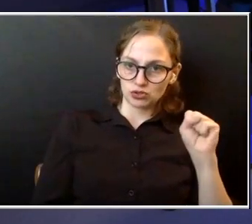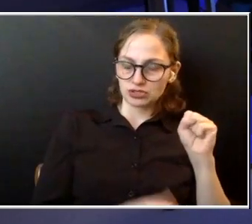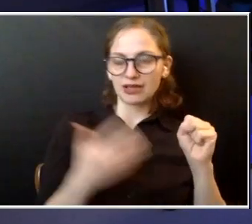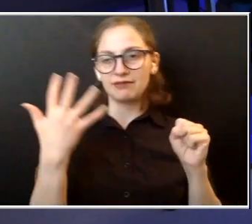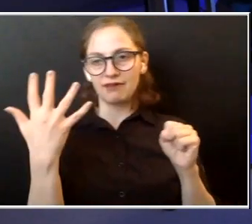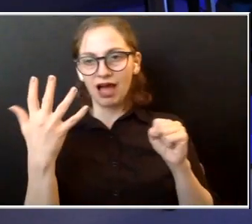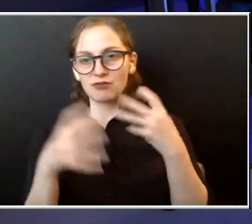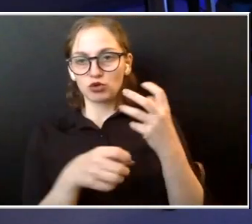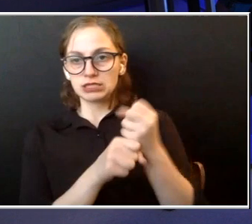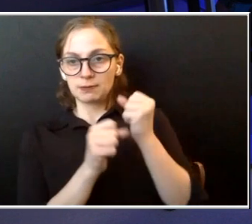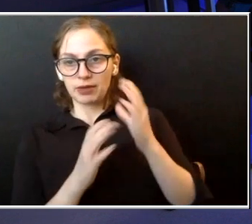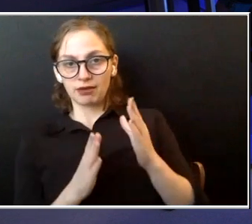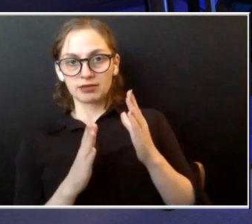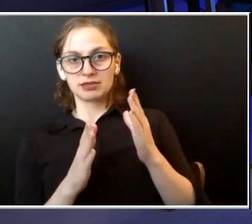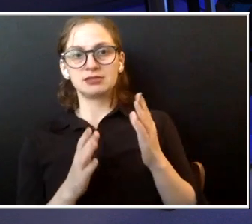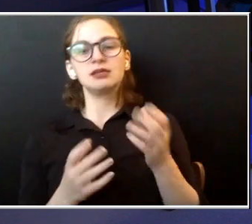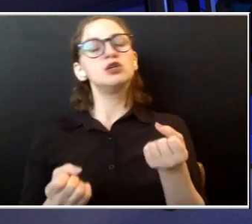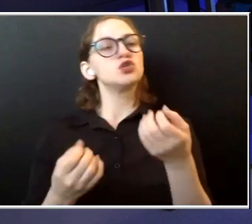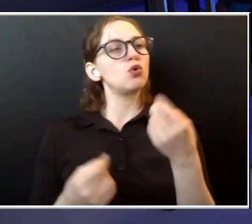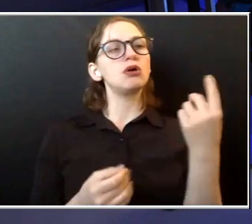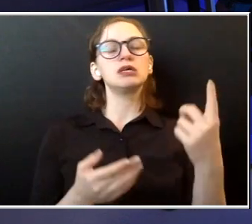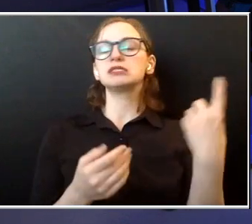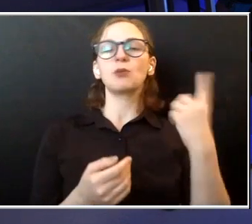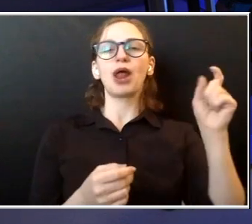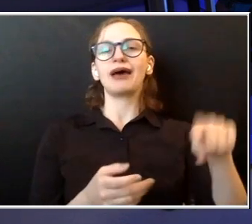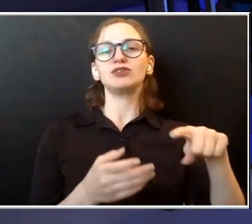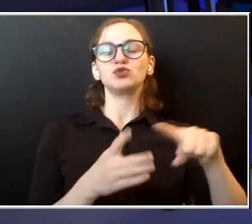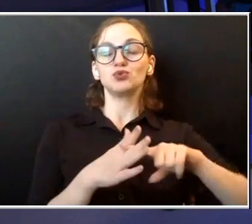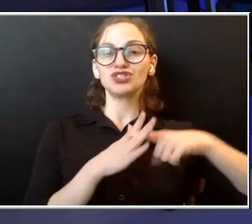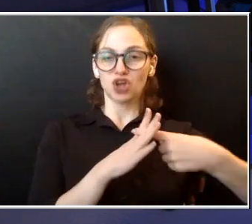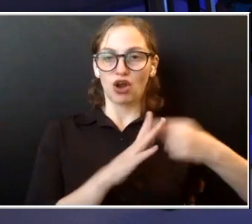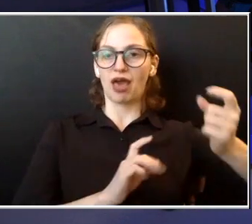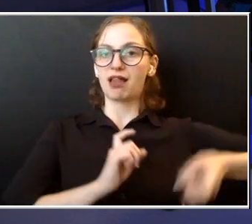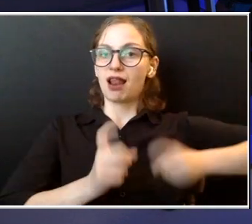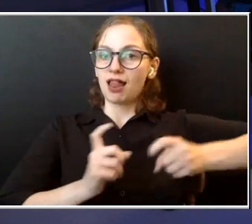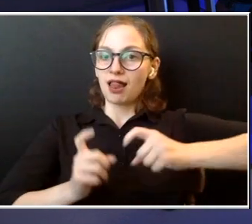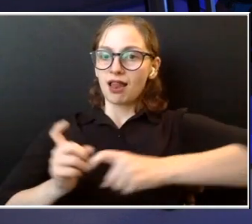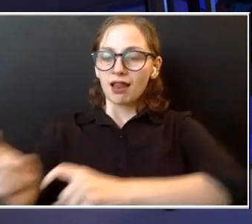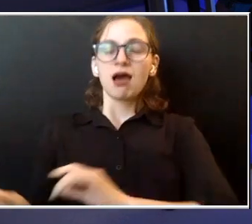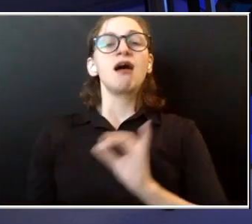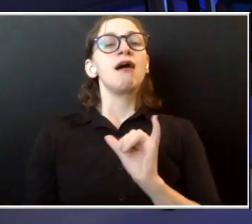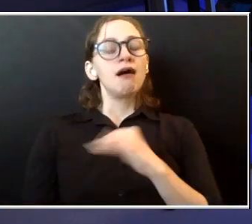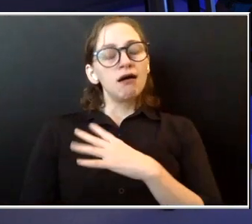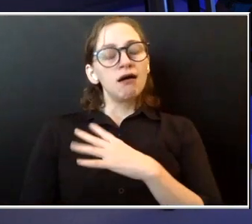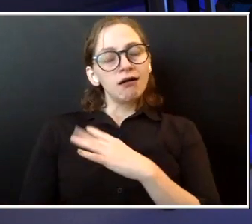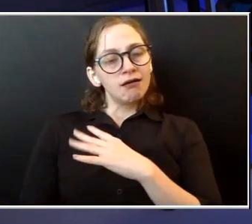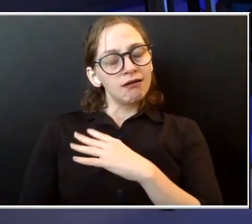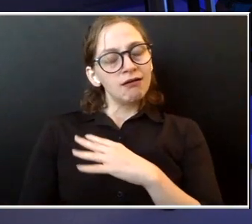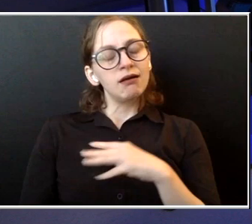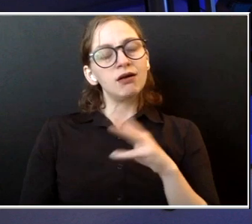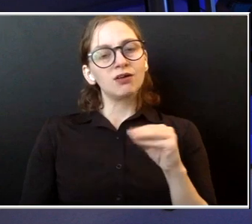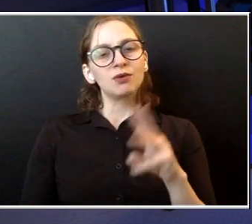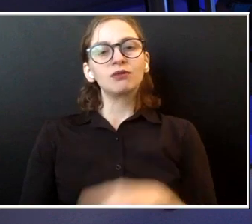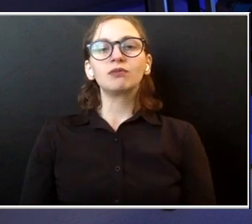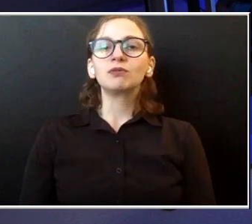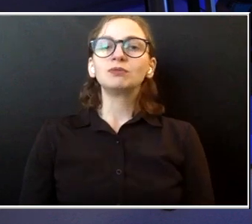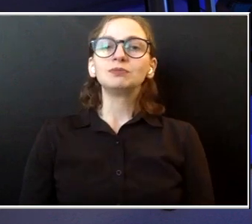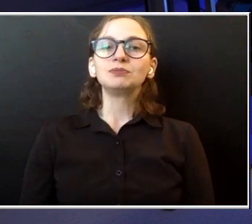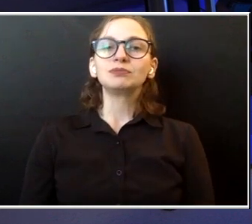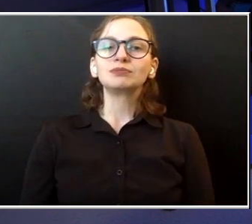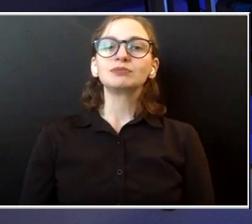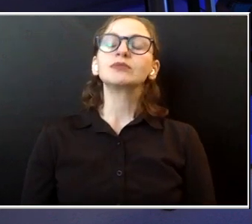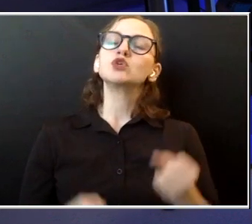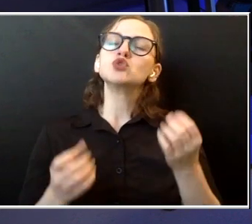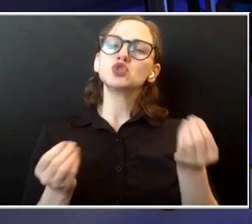somebody to kick it off, and That's then right. somebody else can get it. That's pretty cool, isn't it? All right, so as you looked at all that, tell me a little bit about,